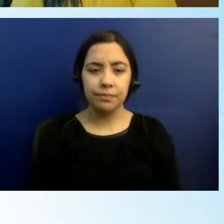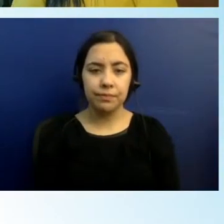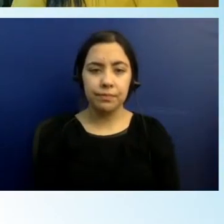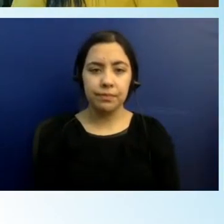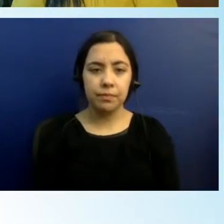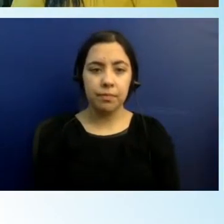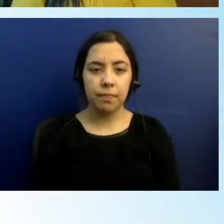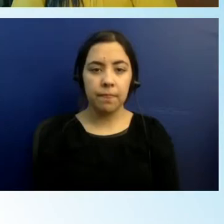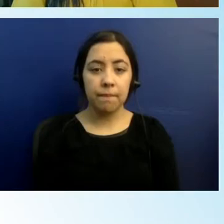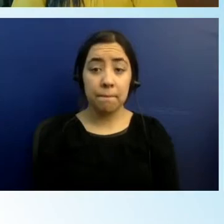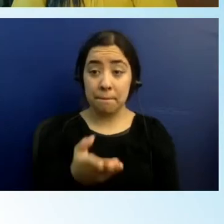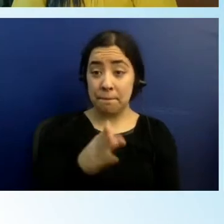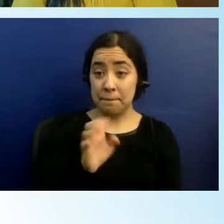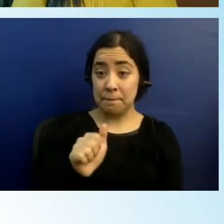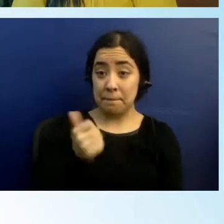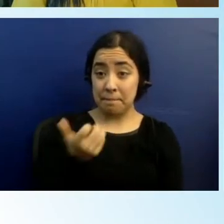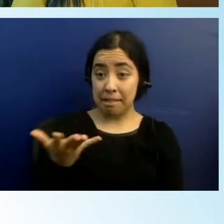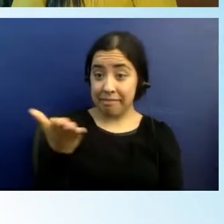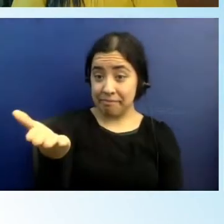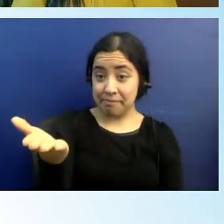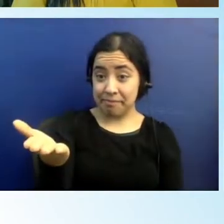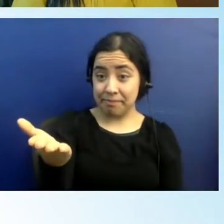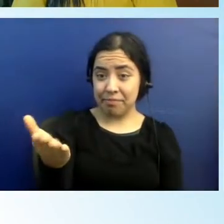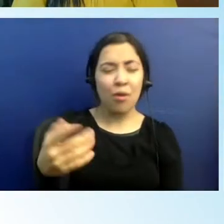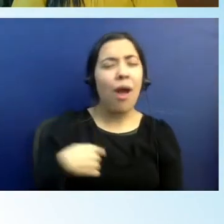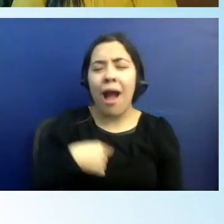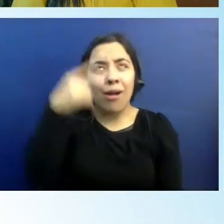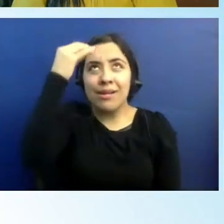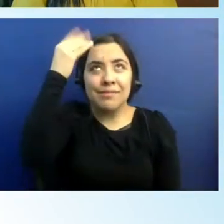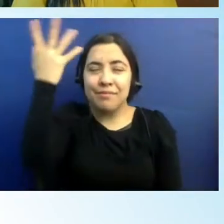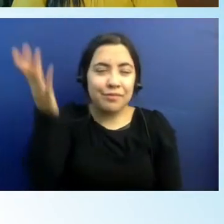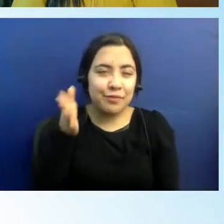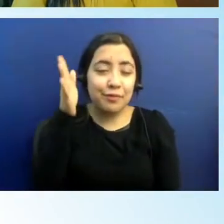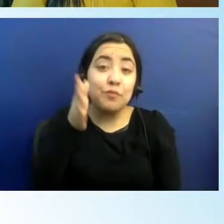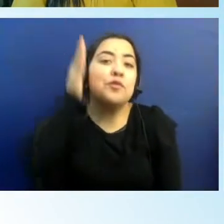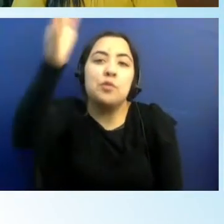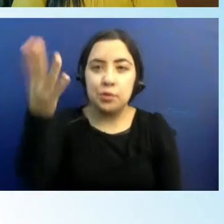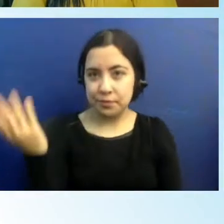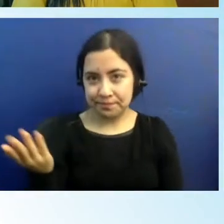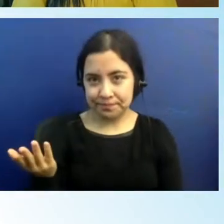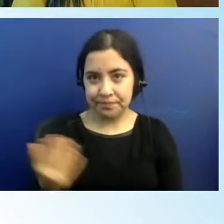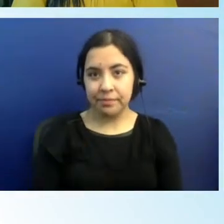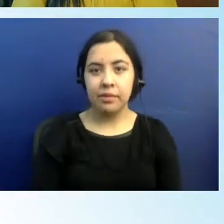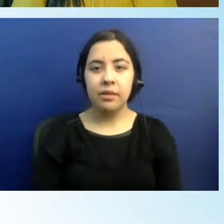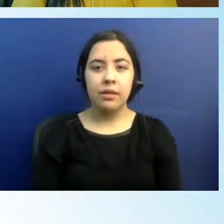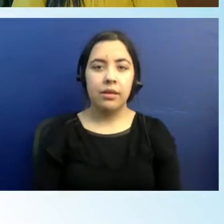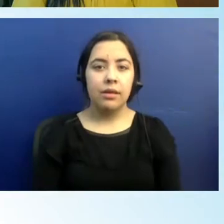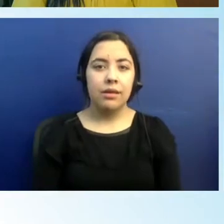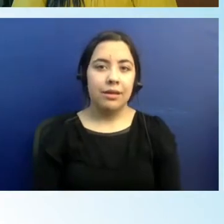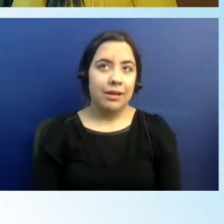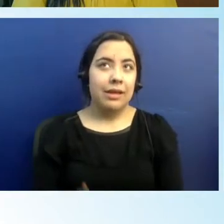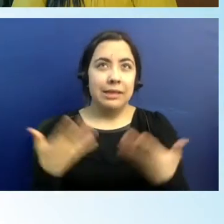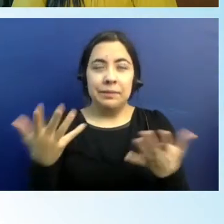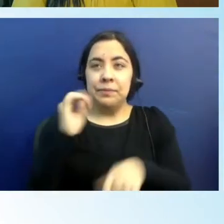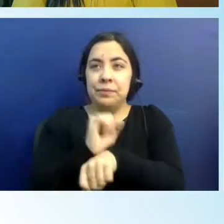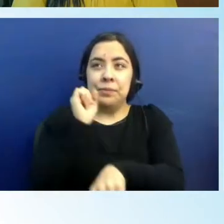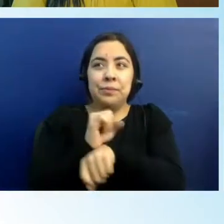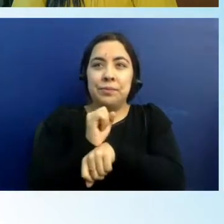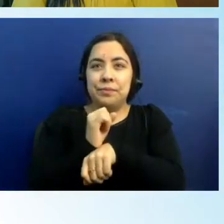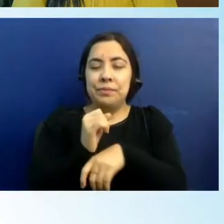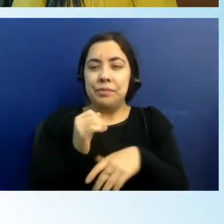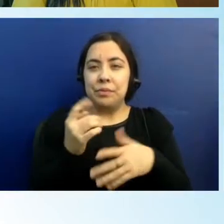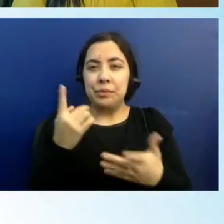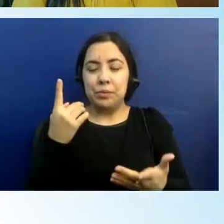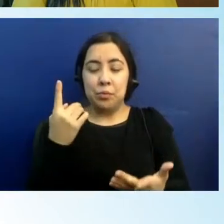Be anything you want to add? I was just thinking future because, you know, this work is one reflection